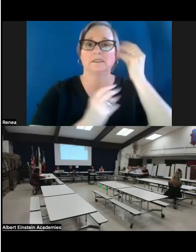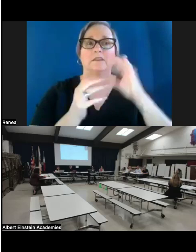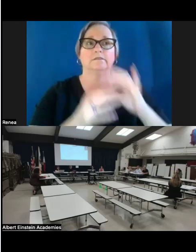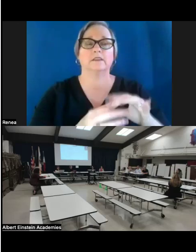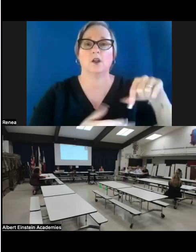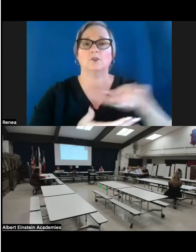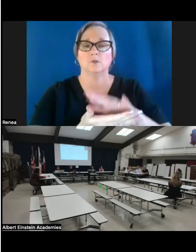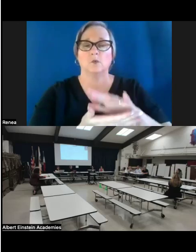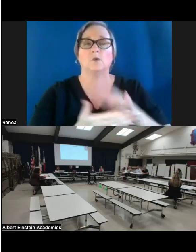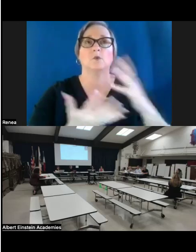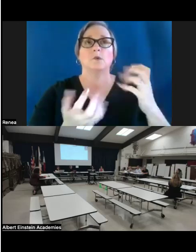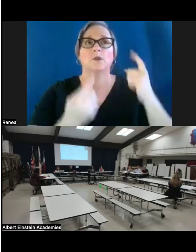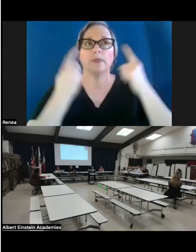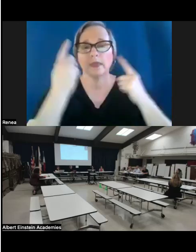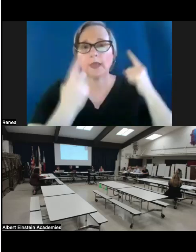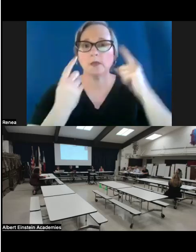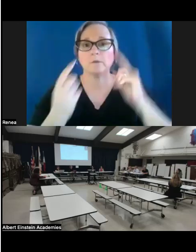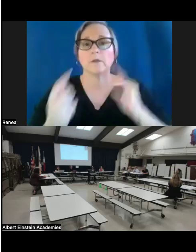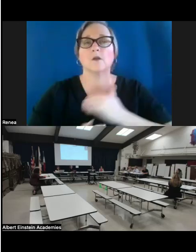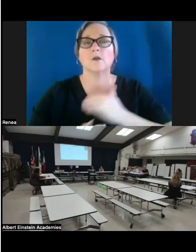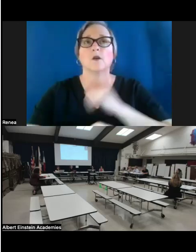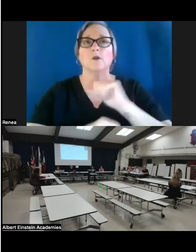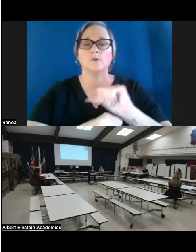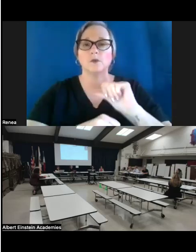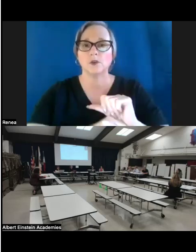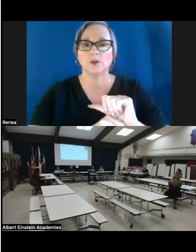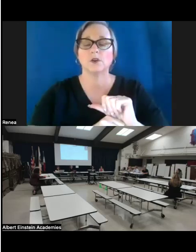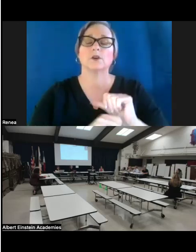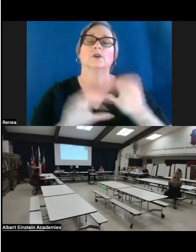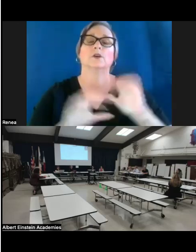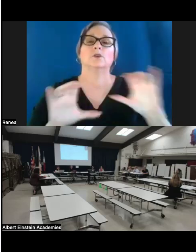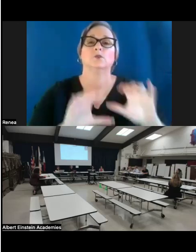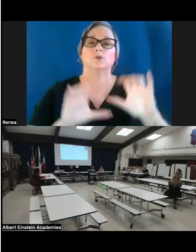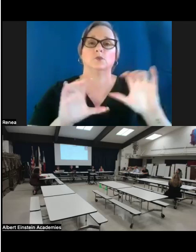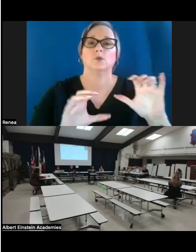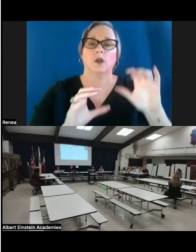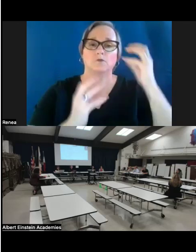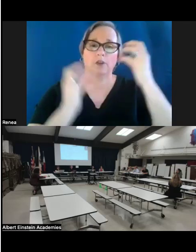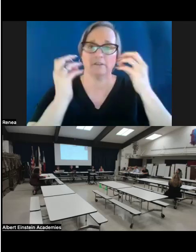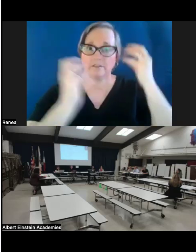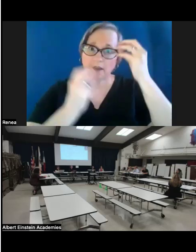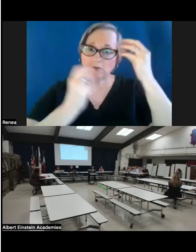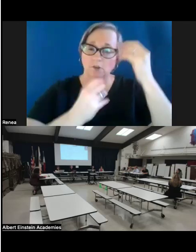do a reflection. We do have an LCAP